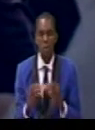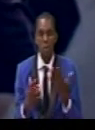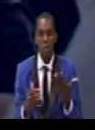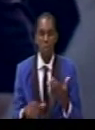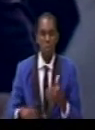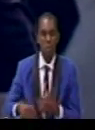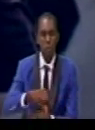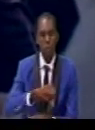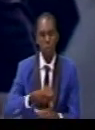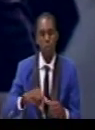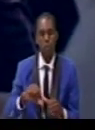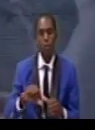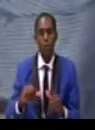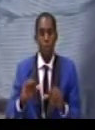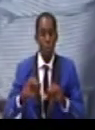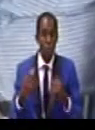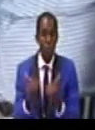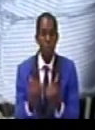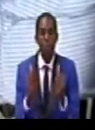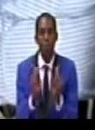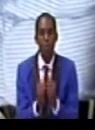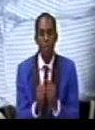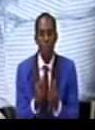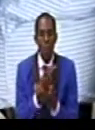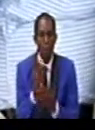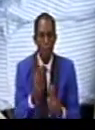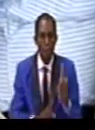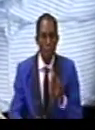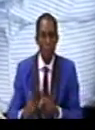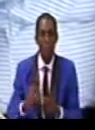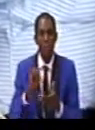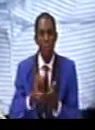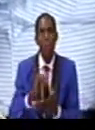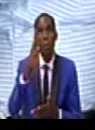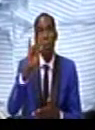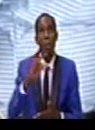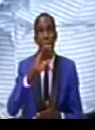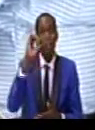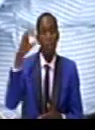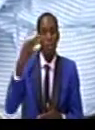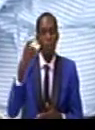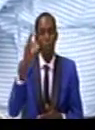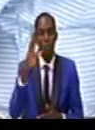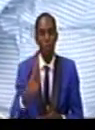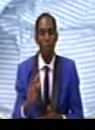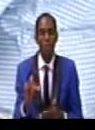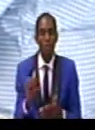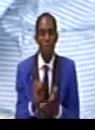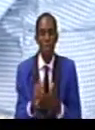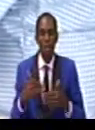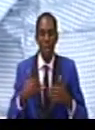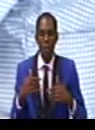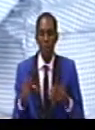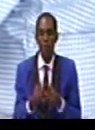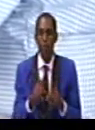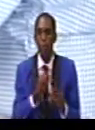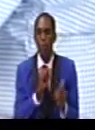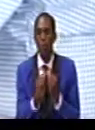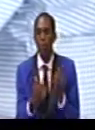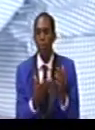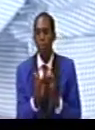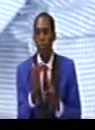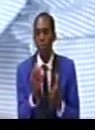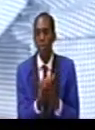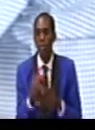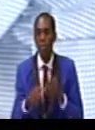saints. Association with the people that by the grace of God, they are passed through those initial stage of the Christian life. And the